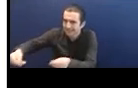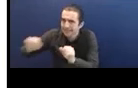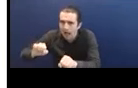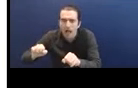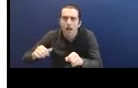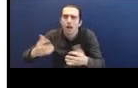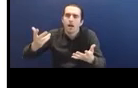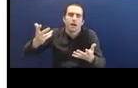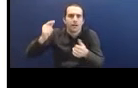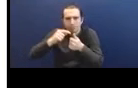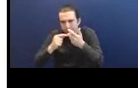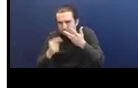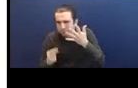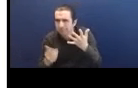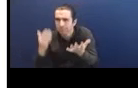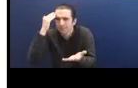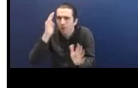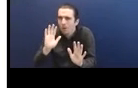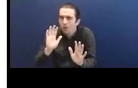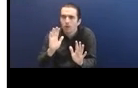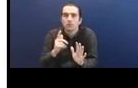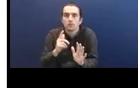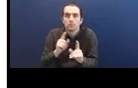world, whether it be South Africa, India,